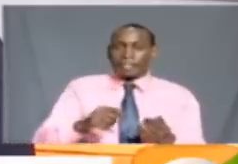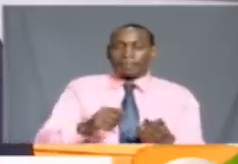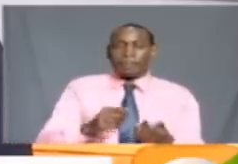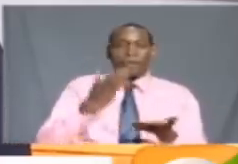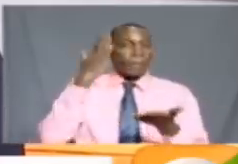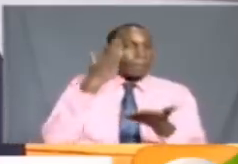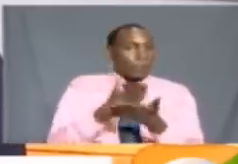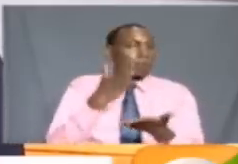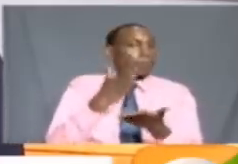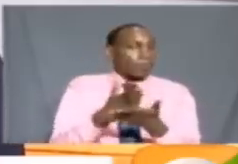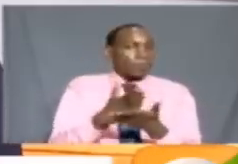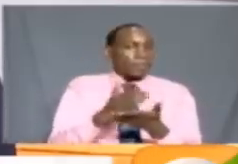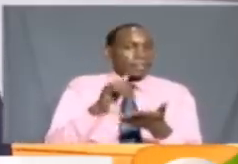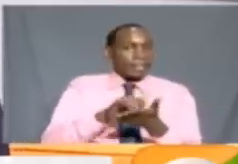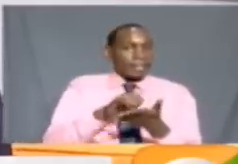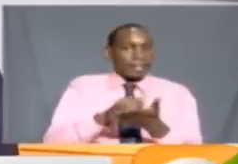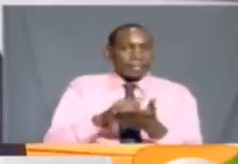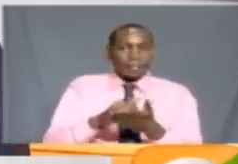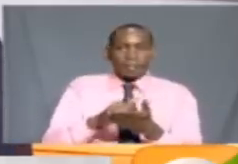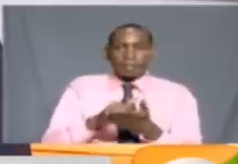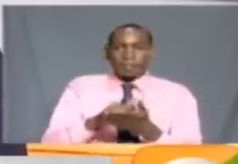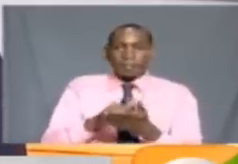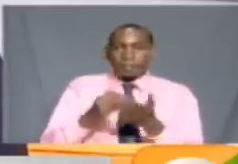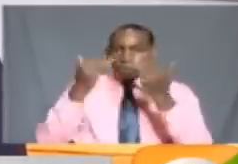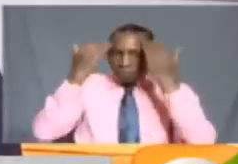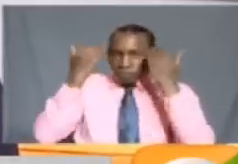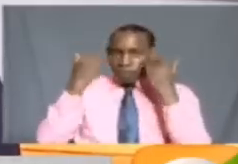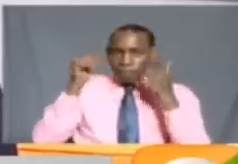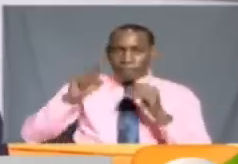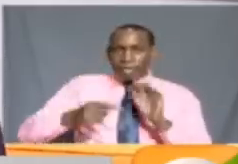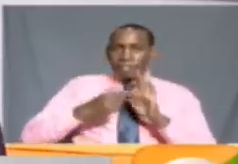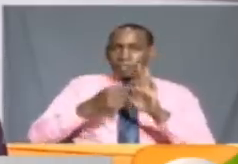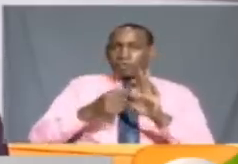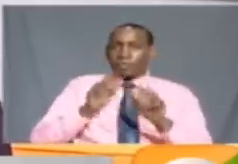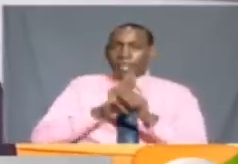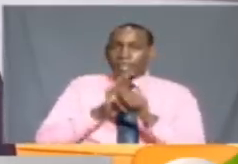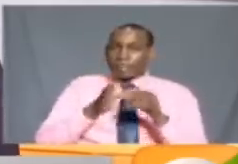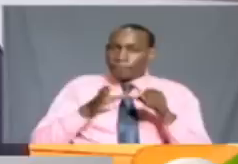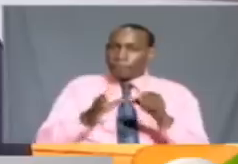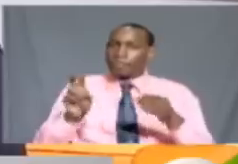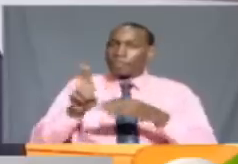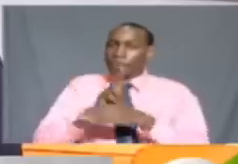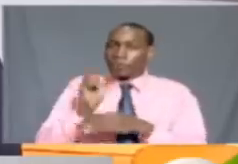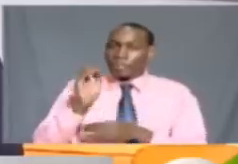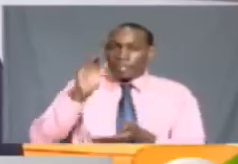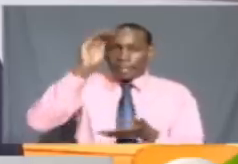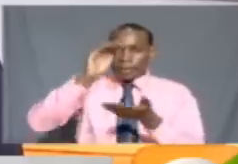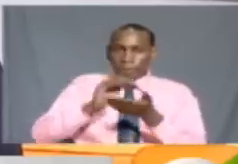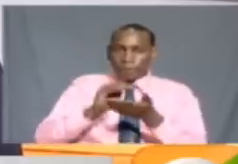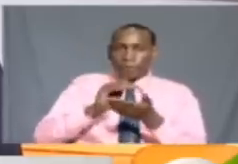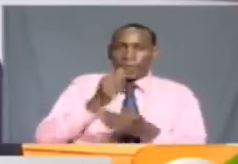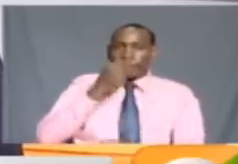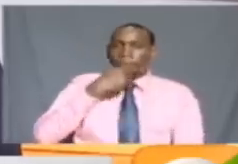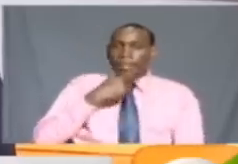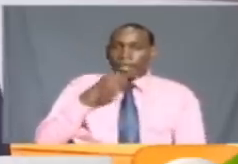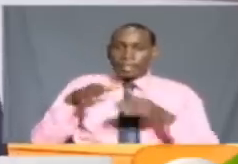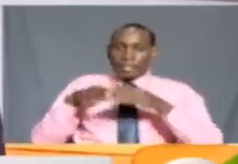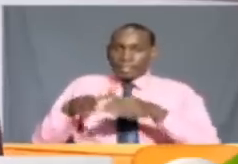force. You know, the prosecution will have to show that indeed there was usage of force. Right. If we lower the age of sexual